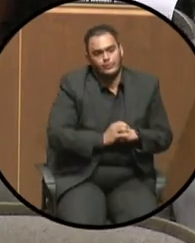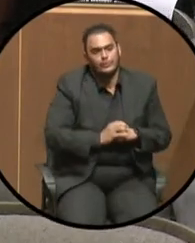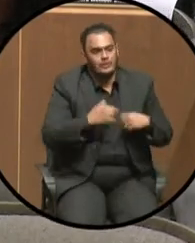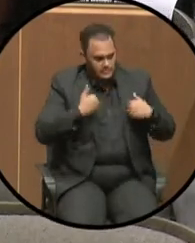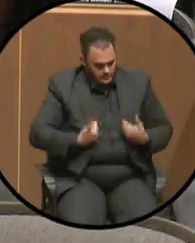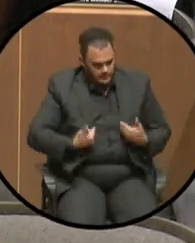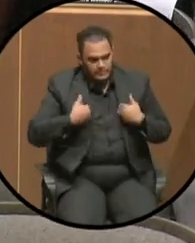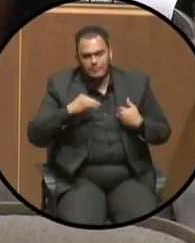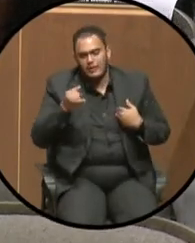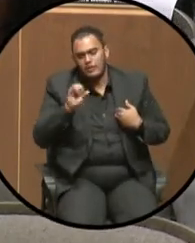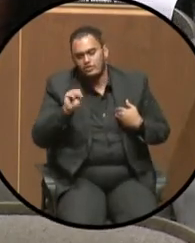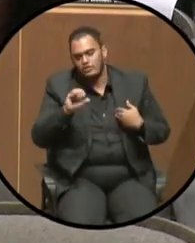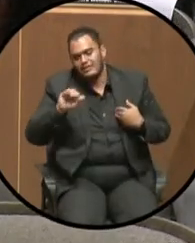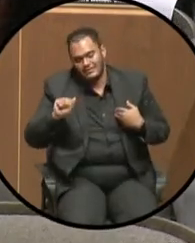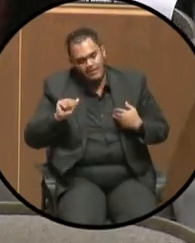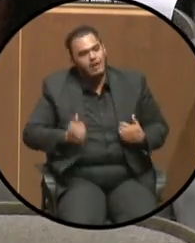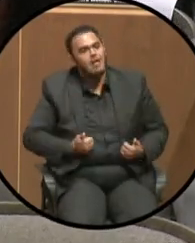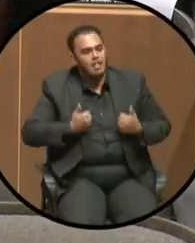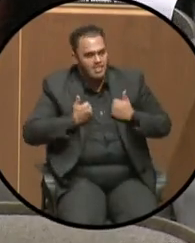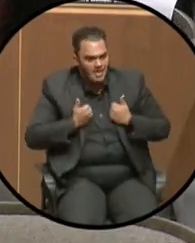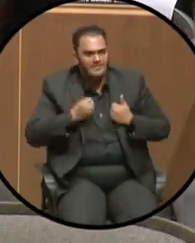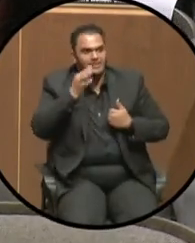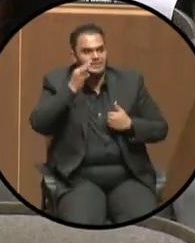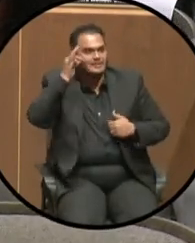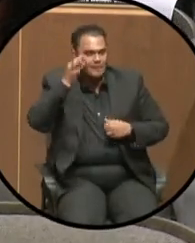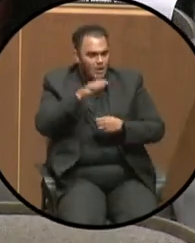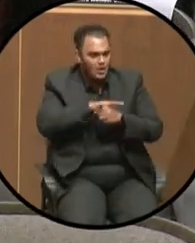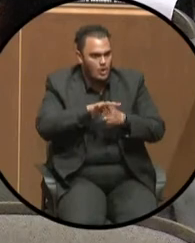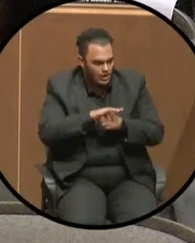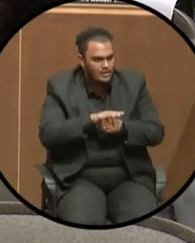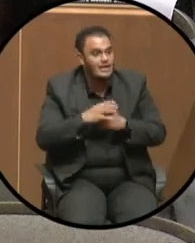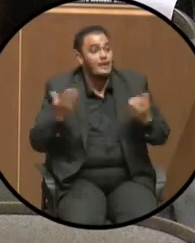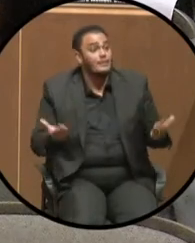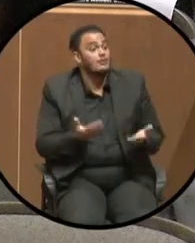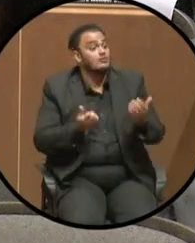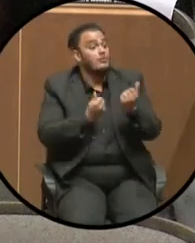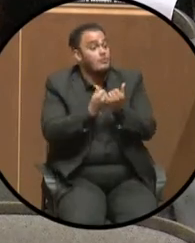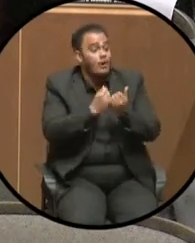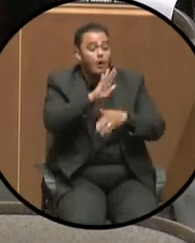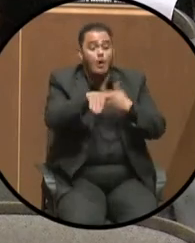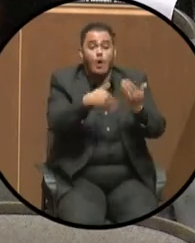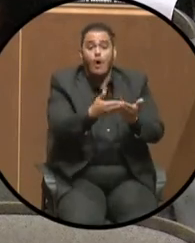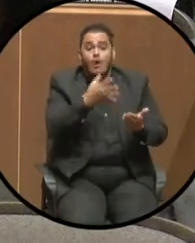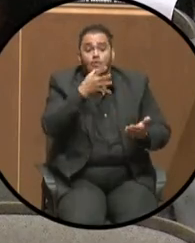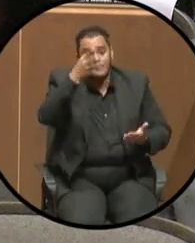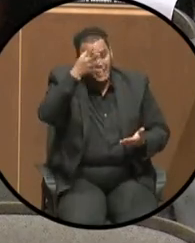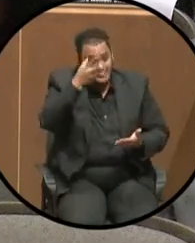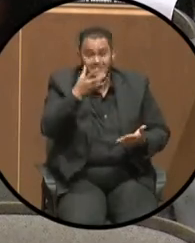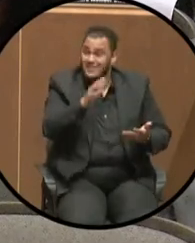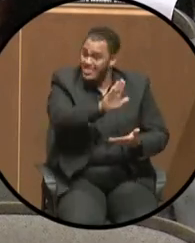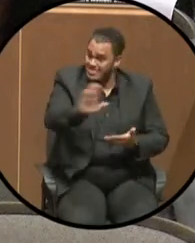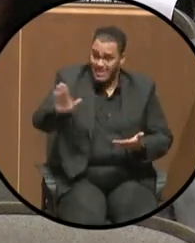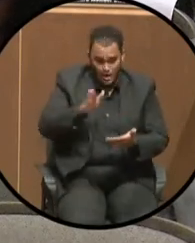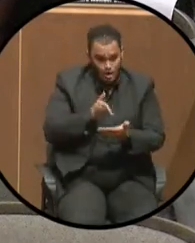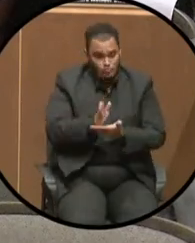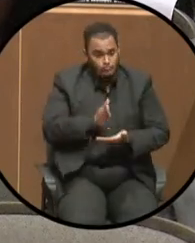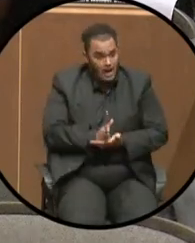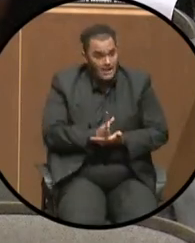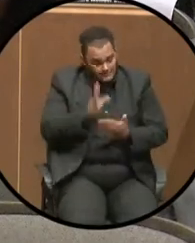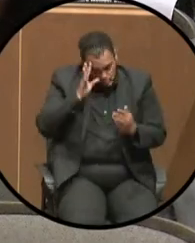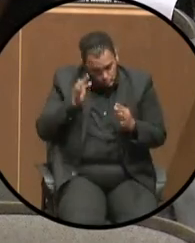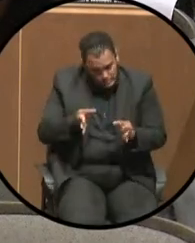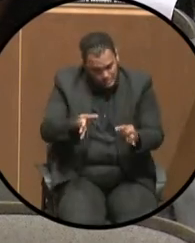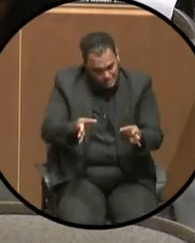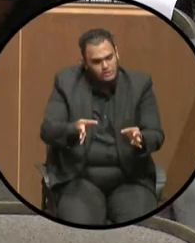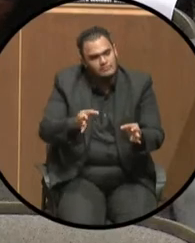I am a Seminole County resident. I am here in support of all these parents to ensure that they get their parental rights back. There is no proof, data,